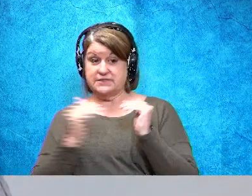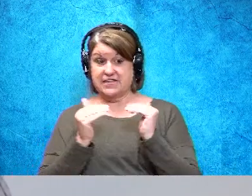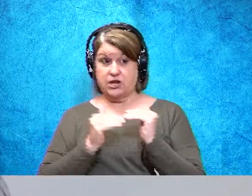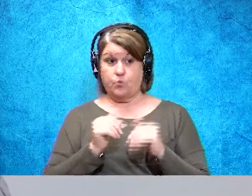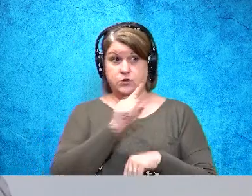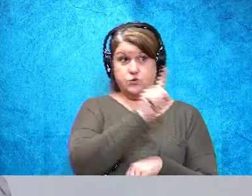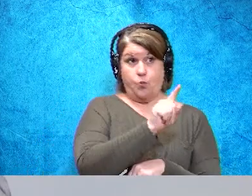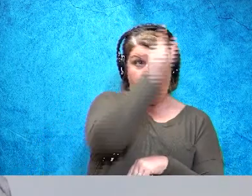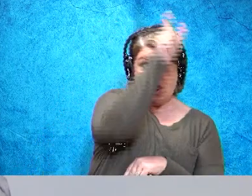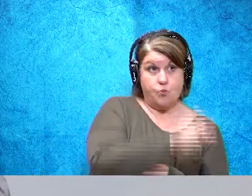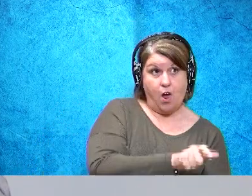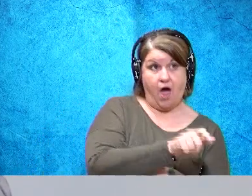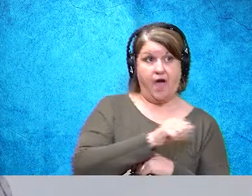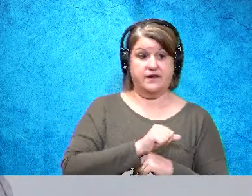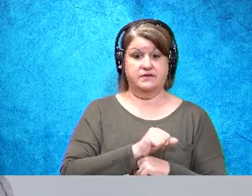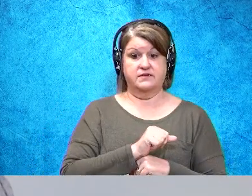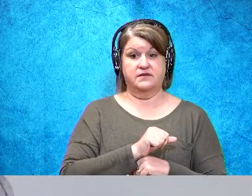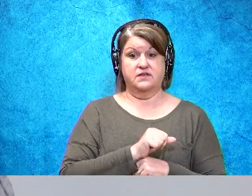other 3 rods,